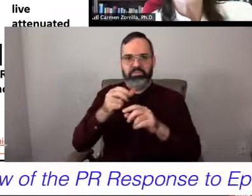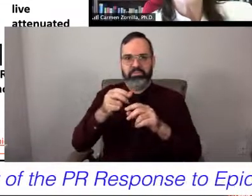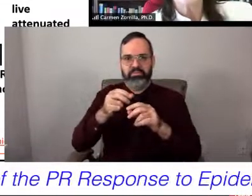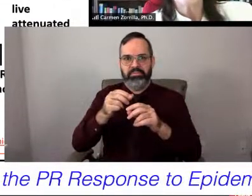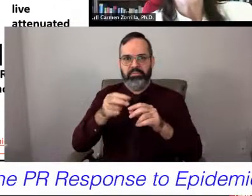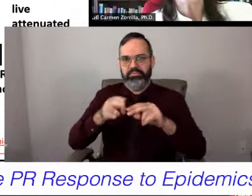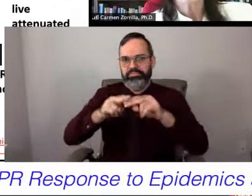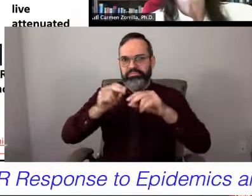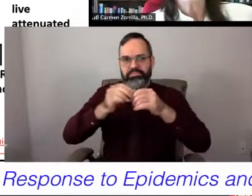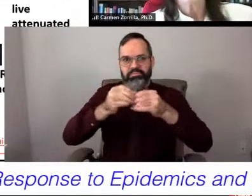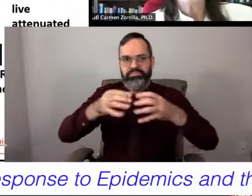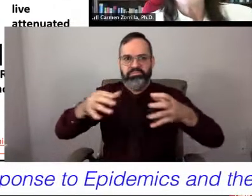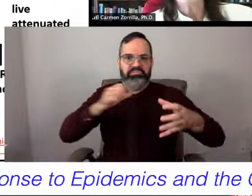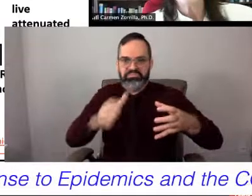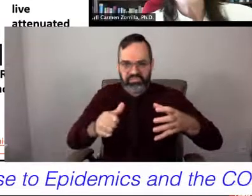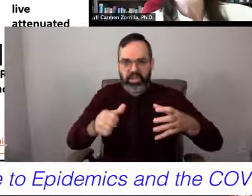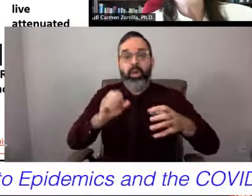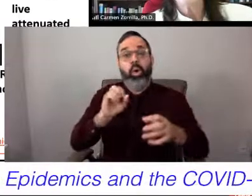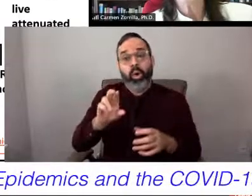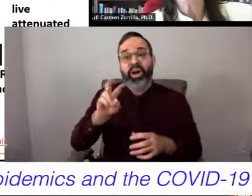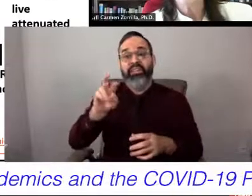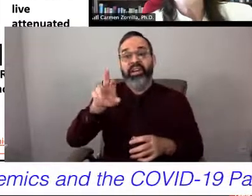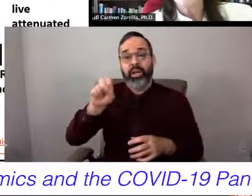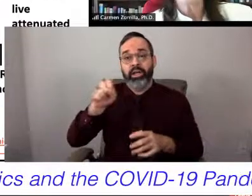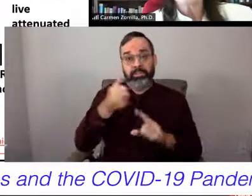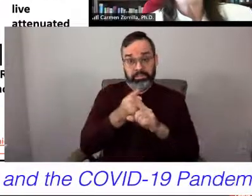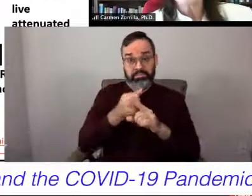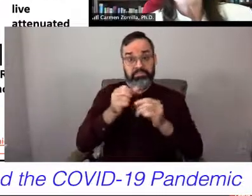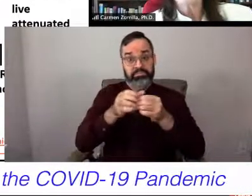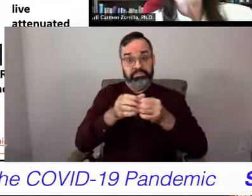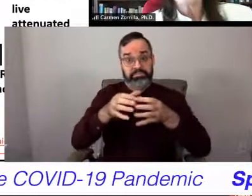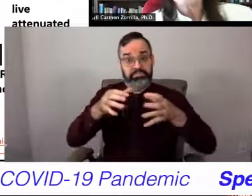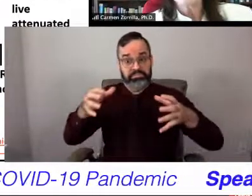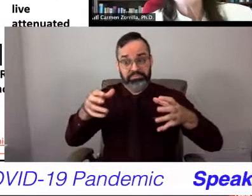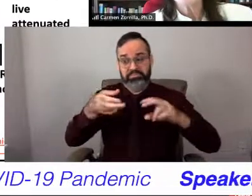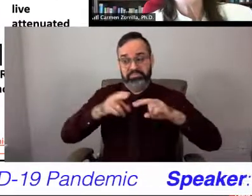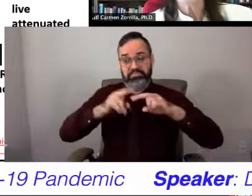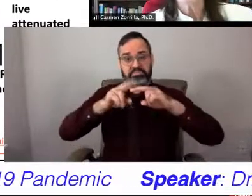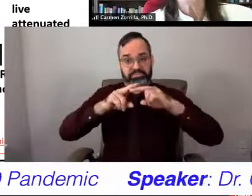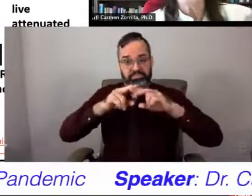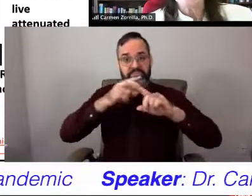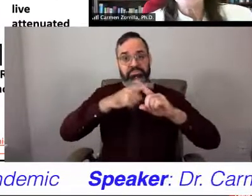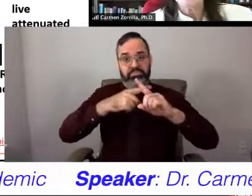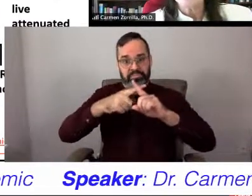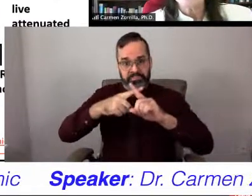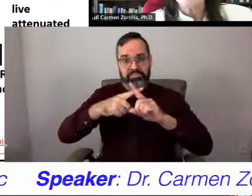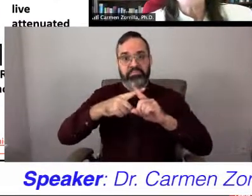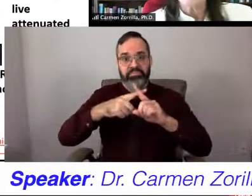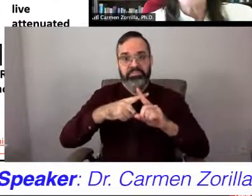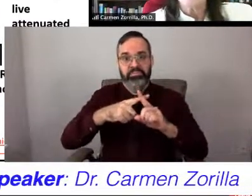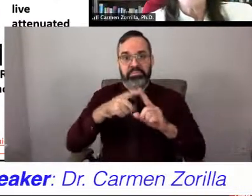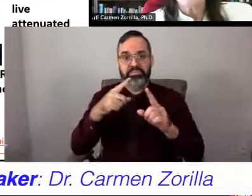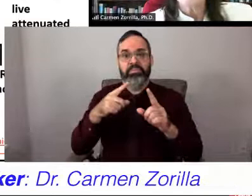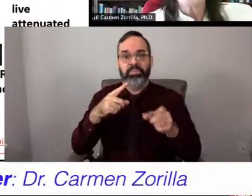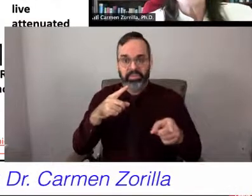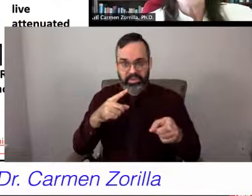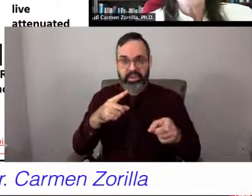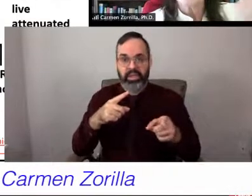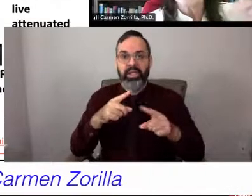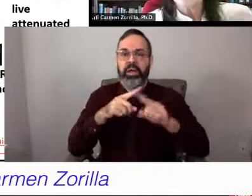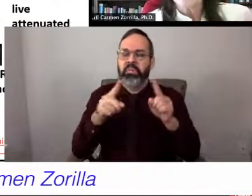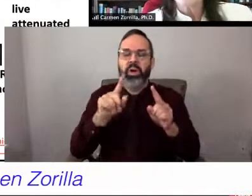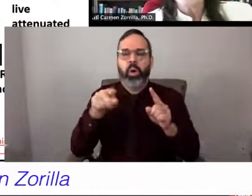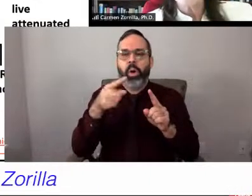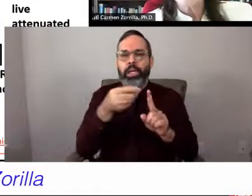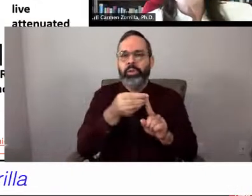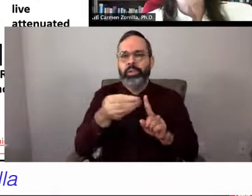and that's it, or the virus is replicating and multiplying in your body but not causing disease, but it's just transmitting. It's the car